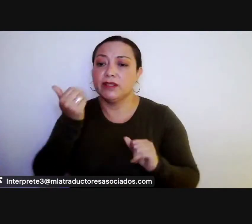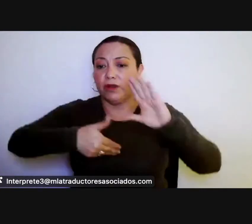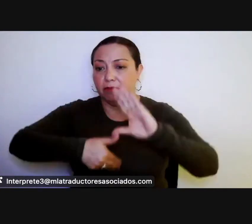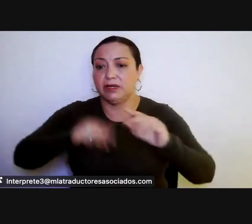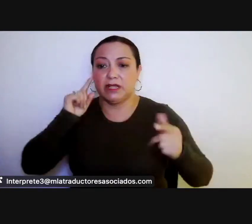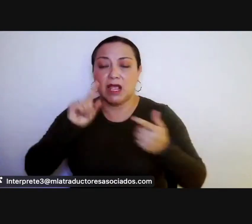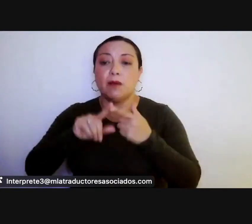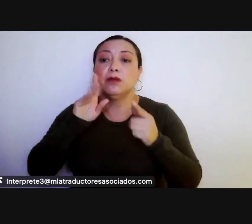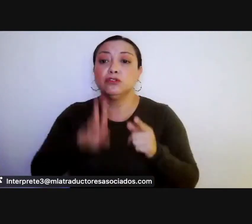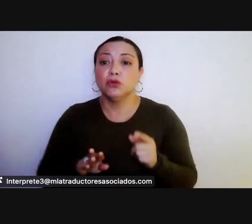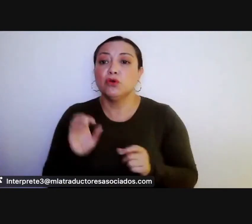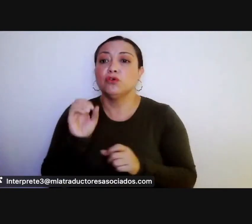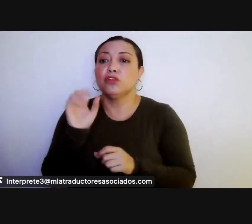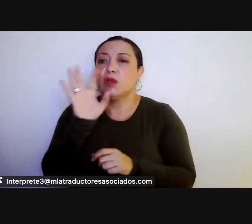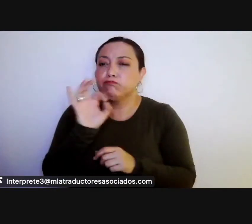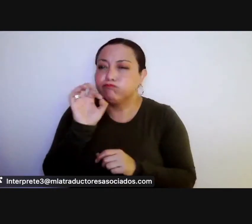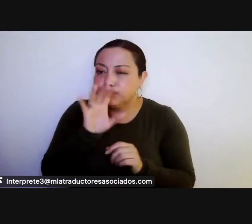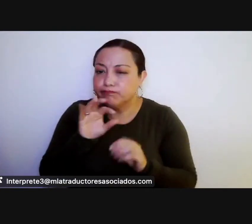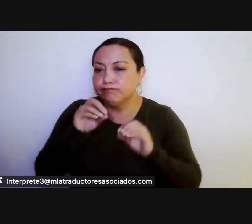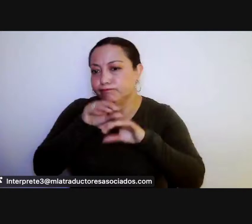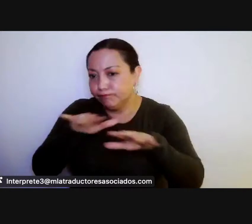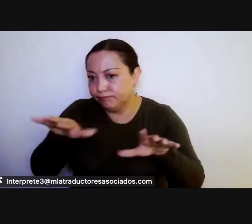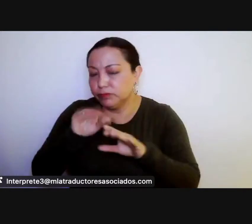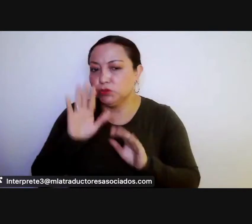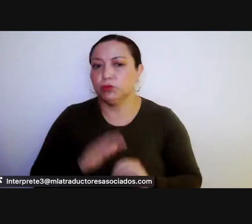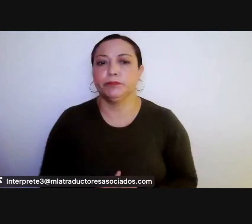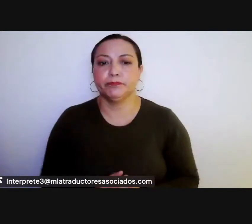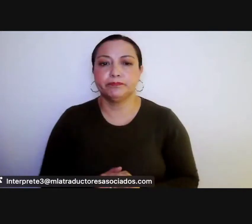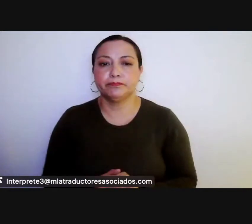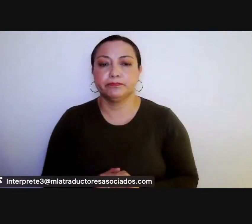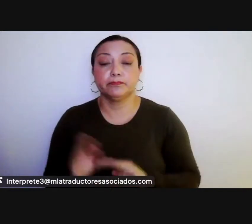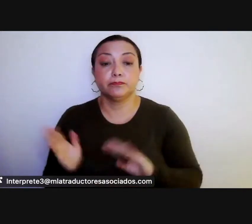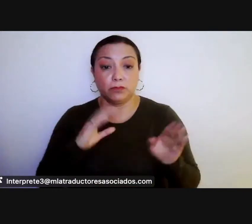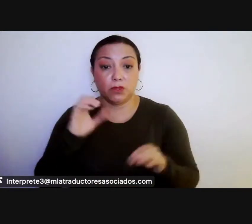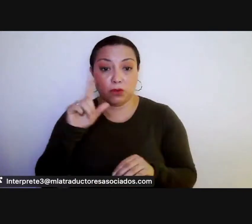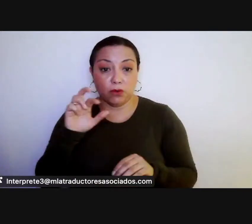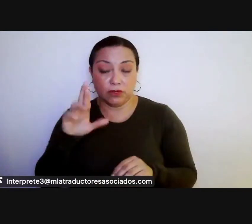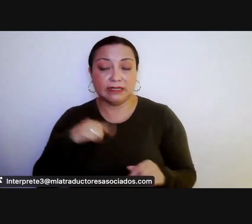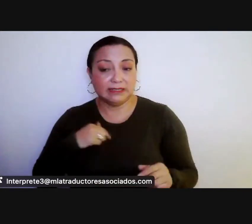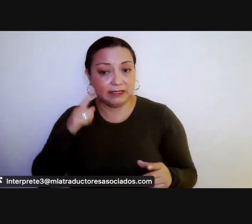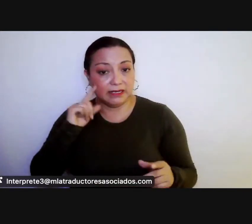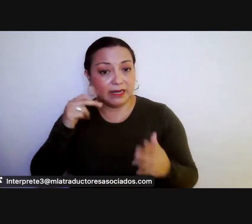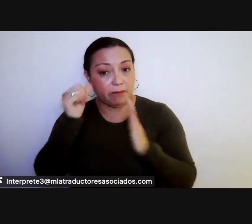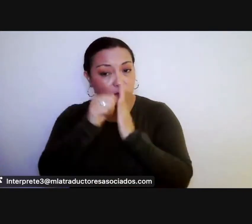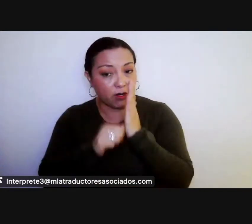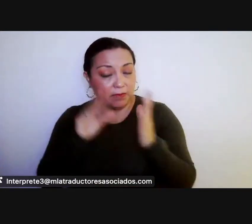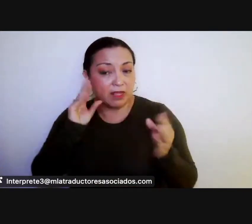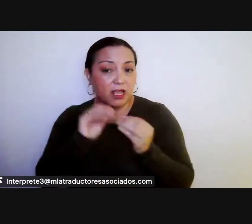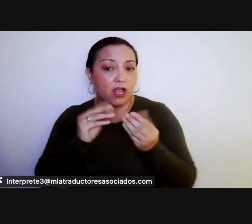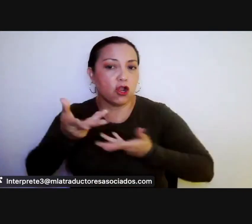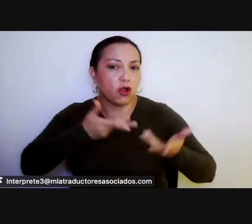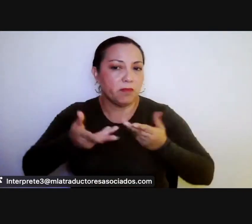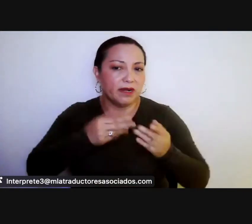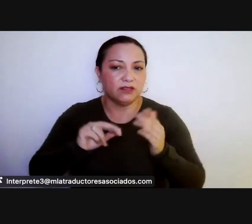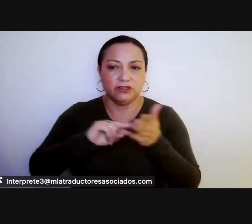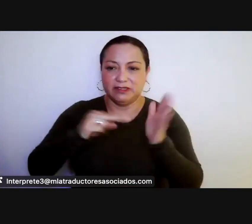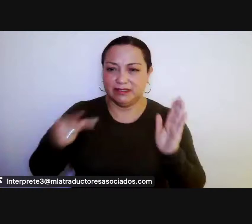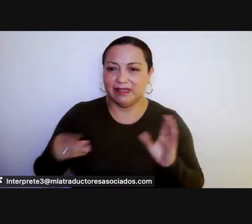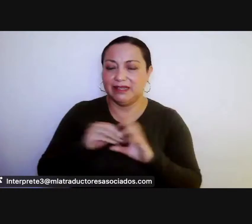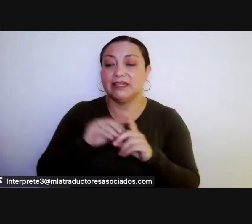expert in public health. And in PAHO, Oscar is leader for the programs